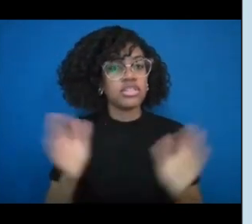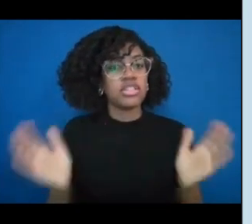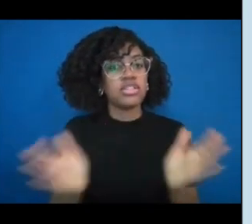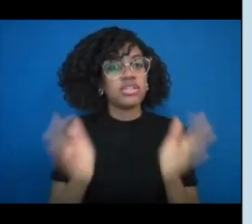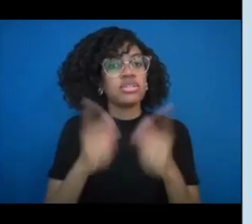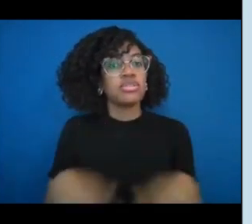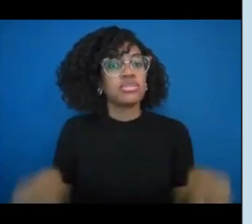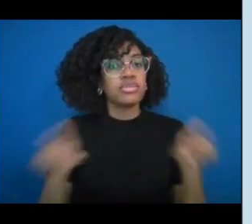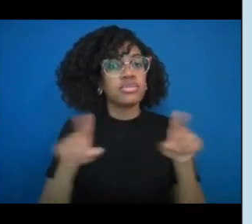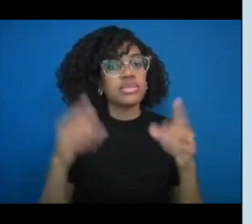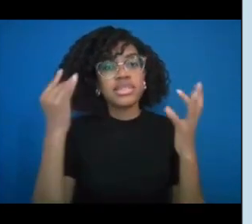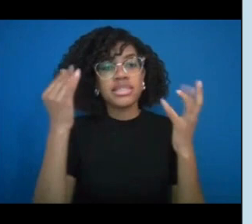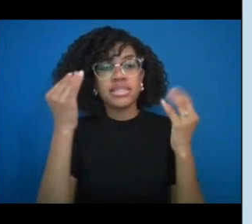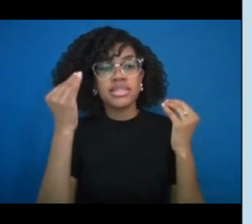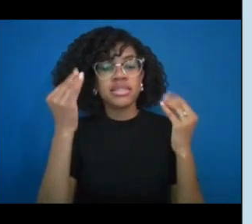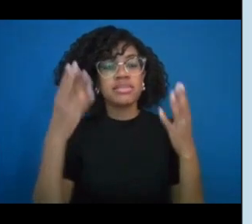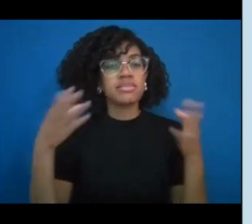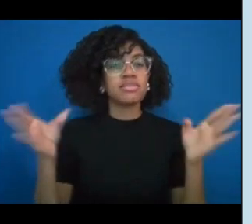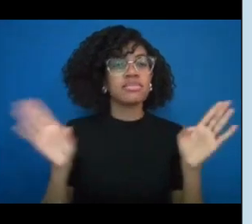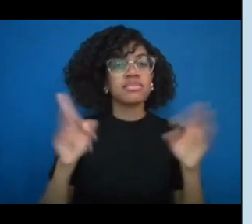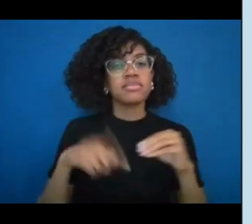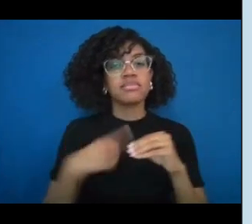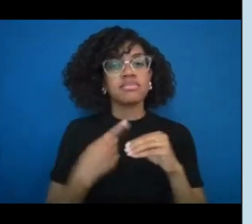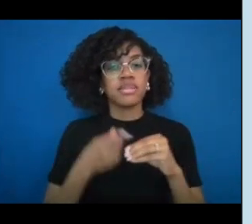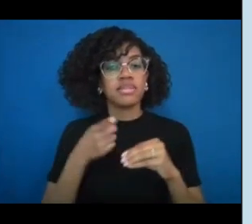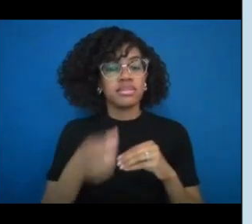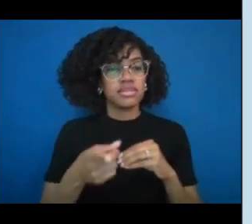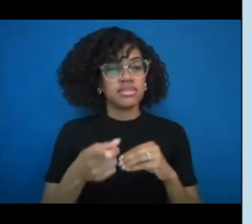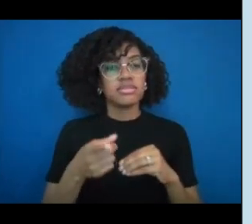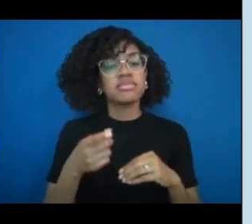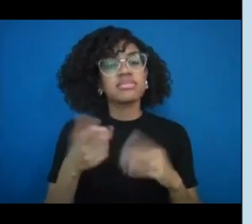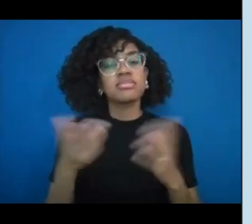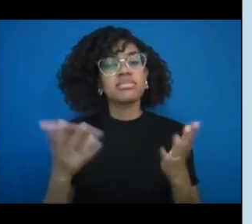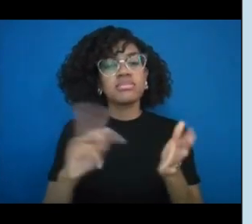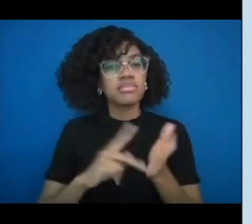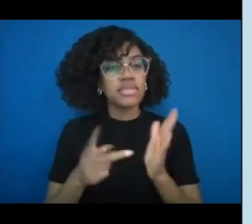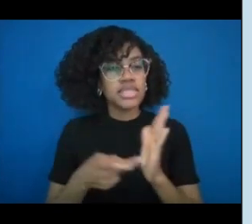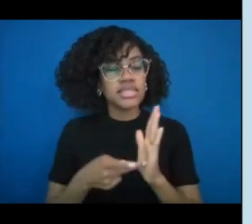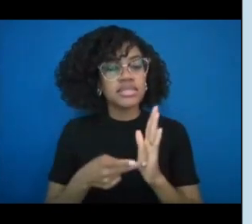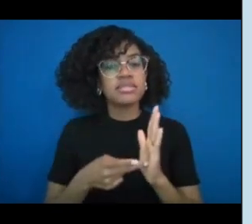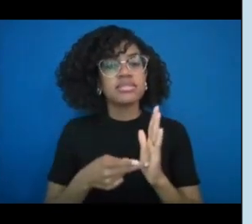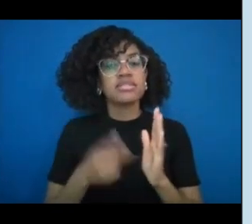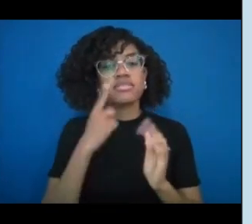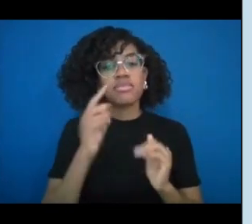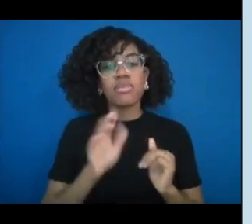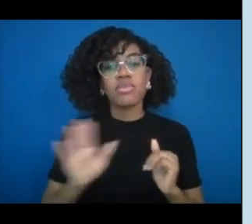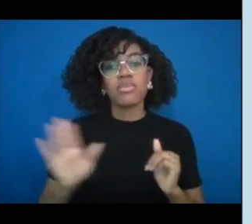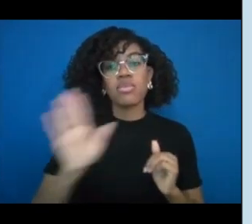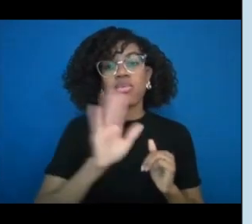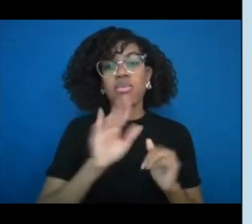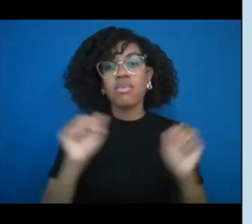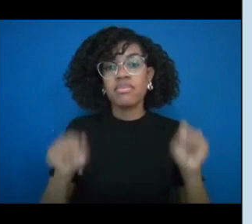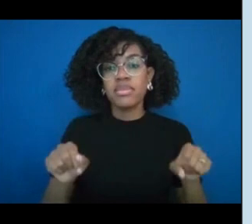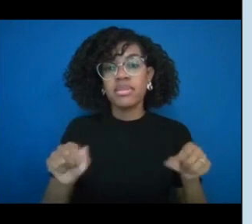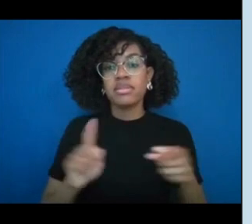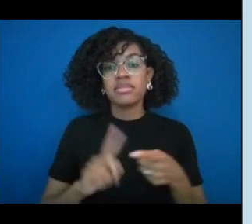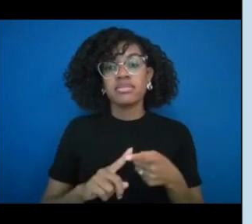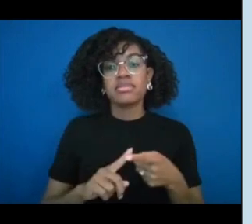think broadly and connectedly about what they mean for your ability